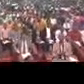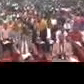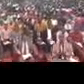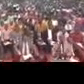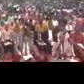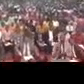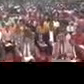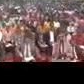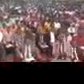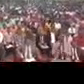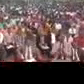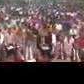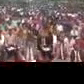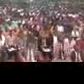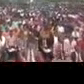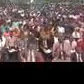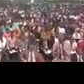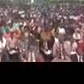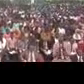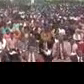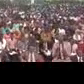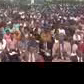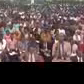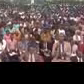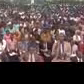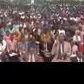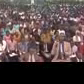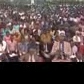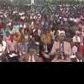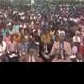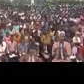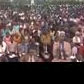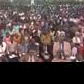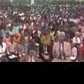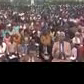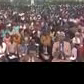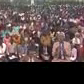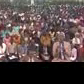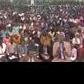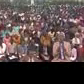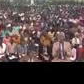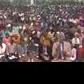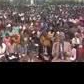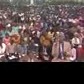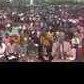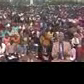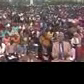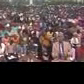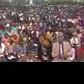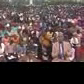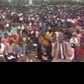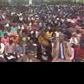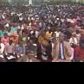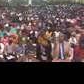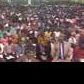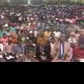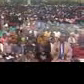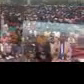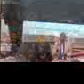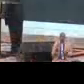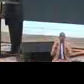You will overthrow them. I said you'll overthrow them and quite break down their